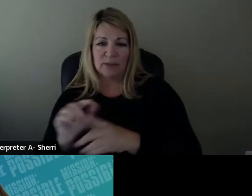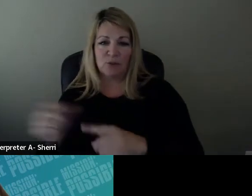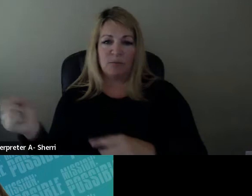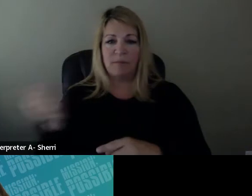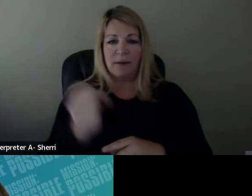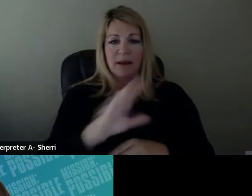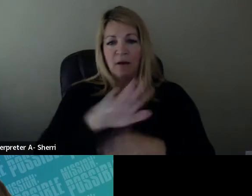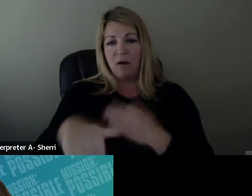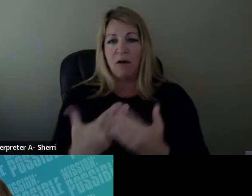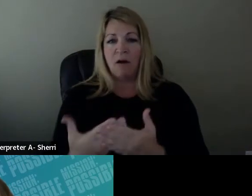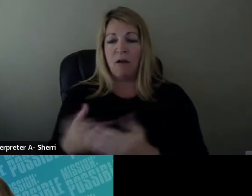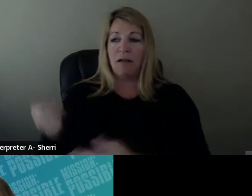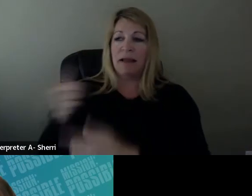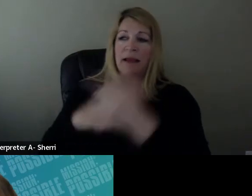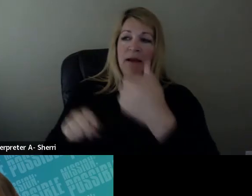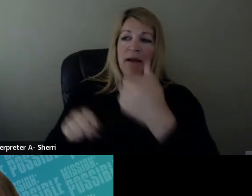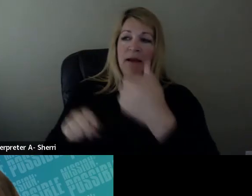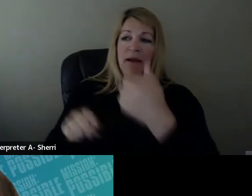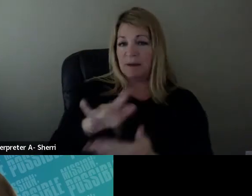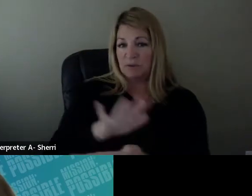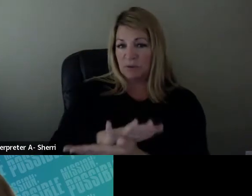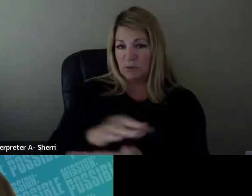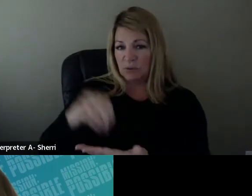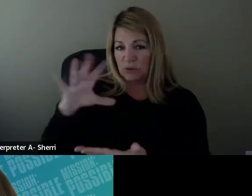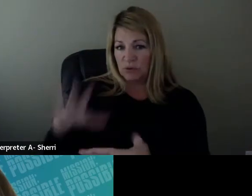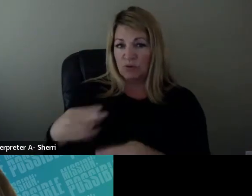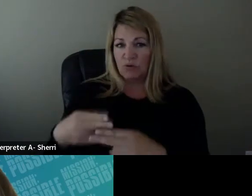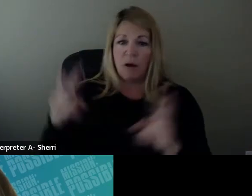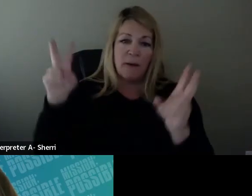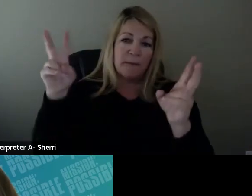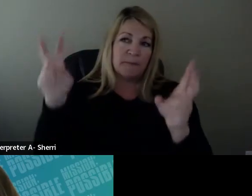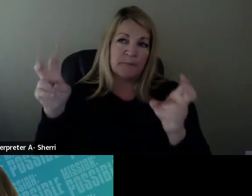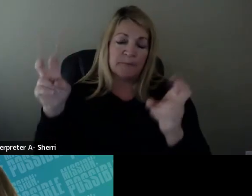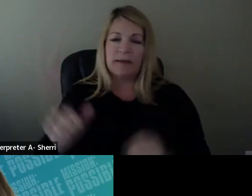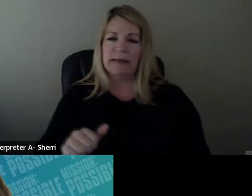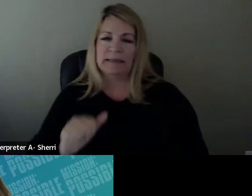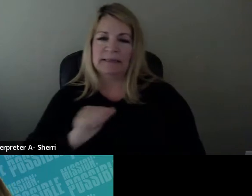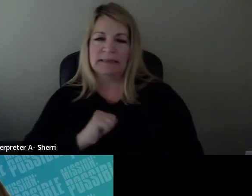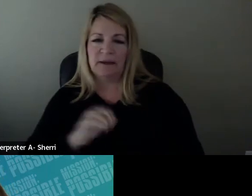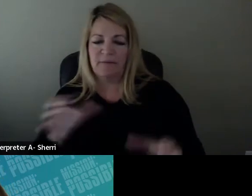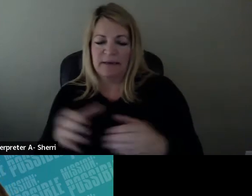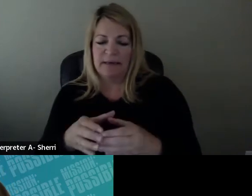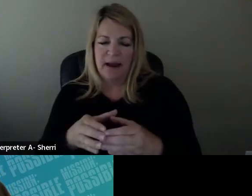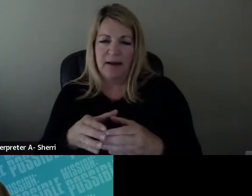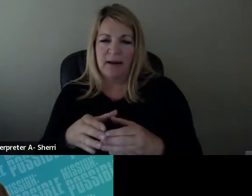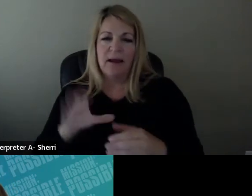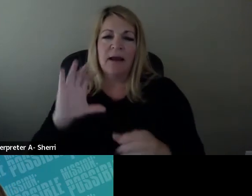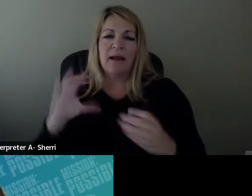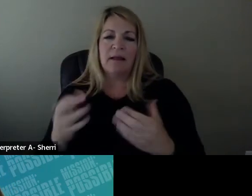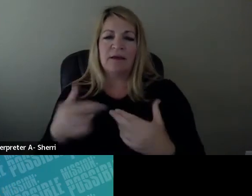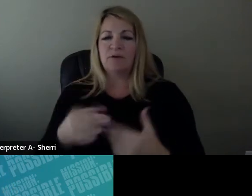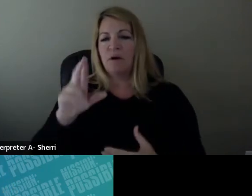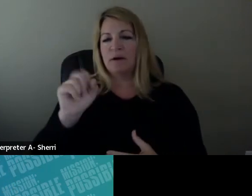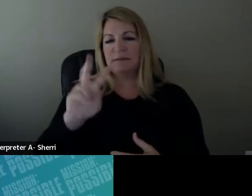of our incoming middle school students in what we call quote unquote self-contained class for RSP.